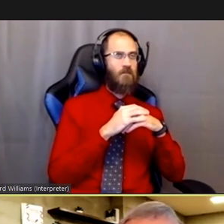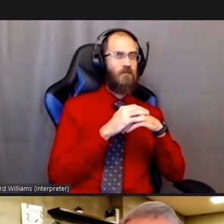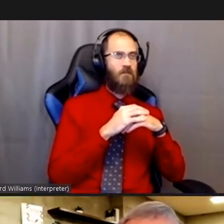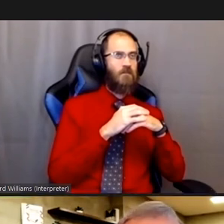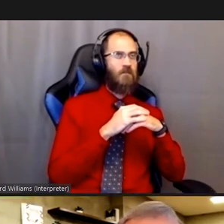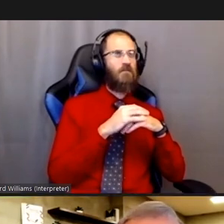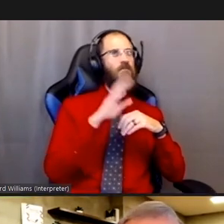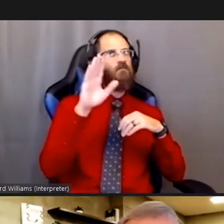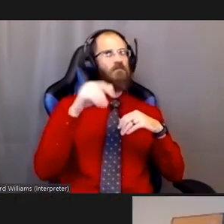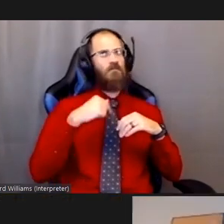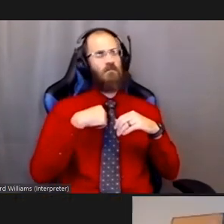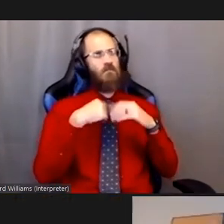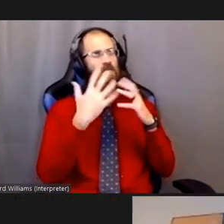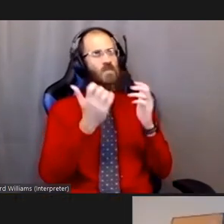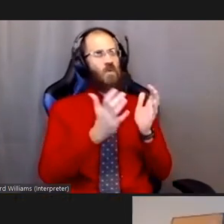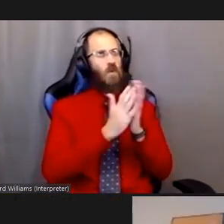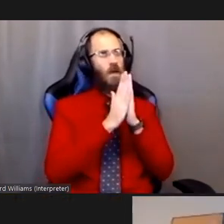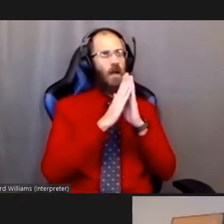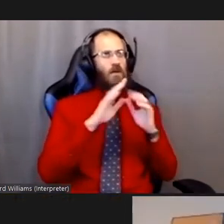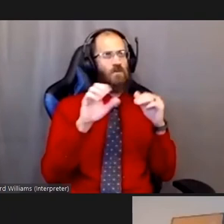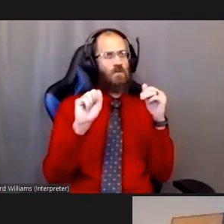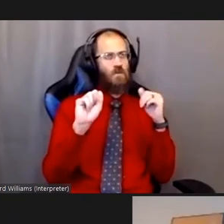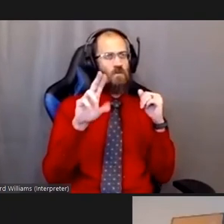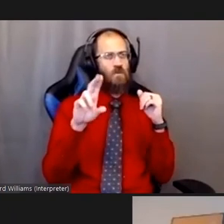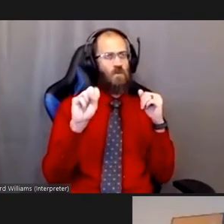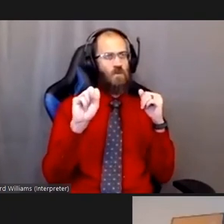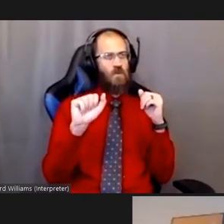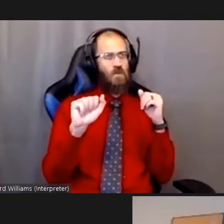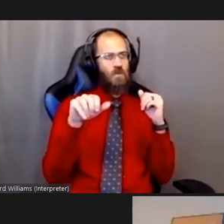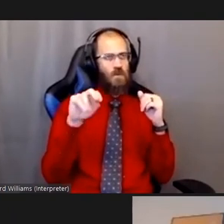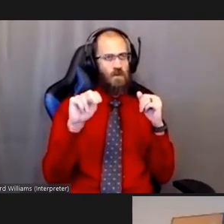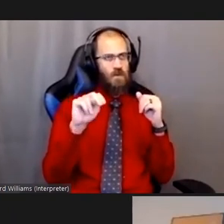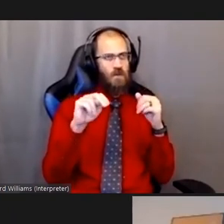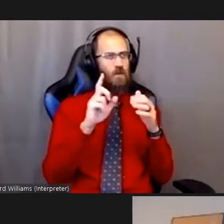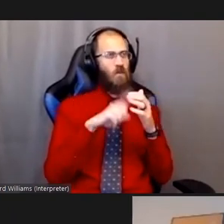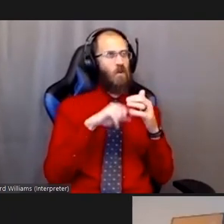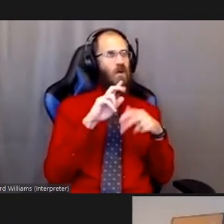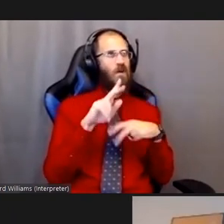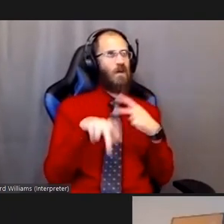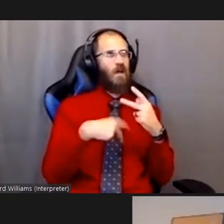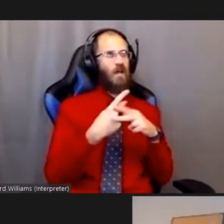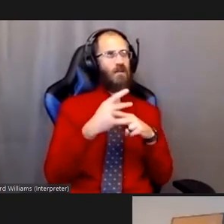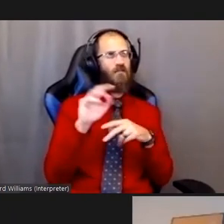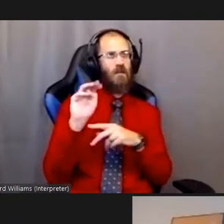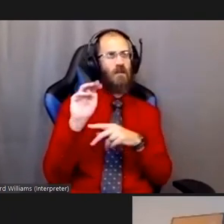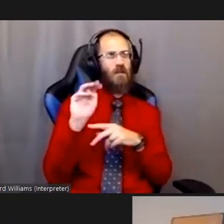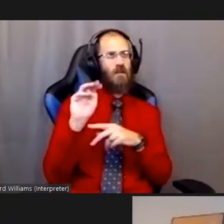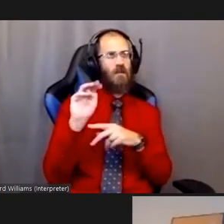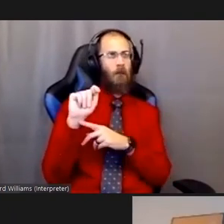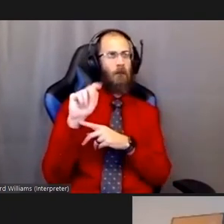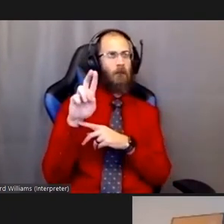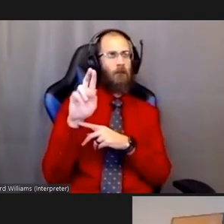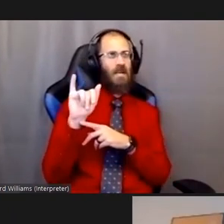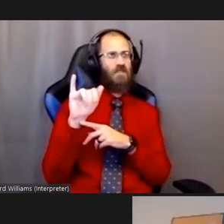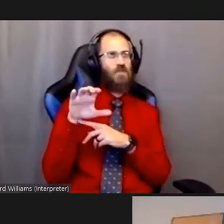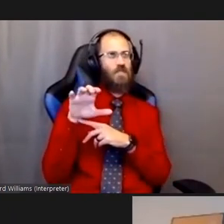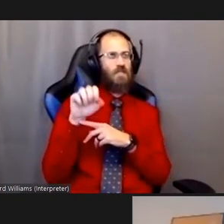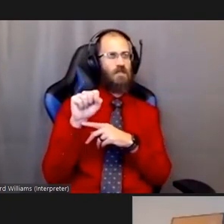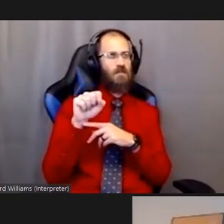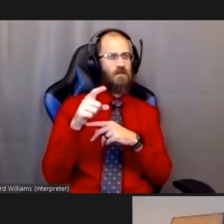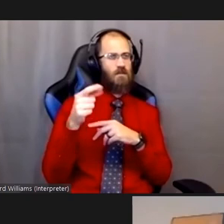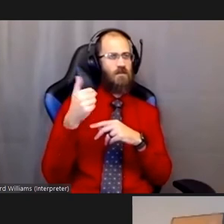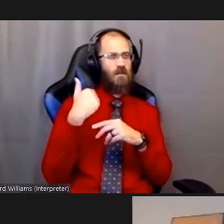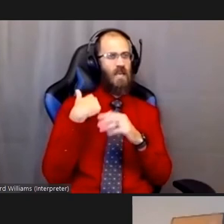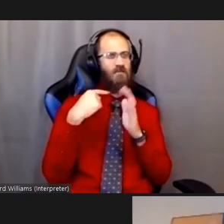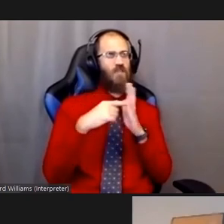I wanted to ask Susan, what kind of metrics, do you have any kind of good metrics showing how the